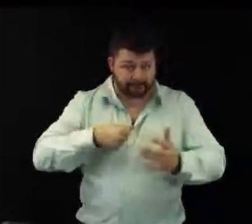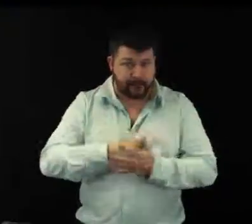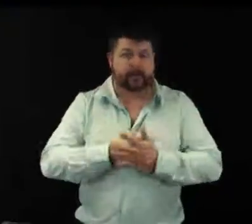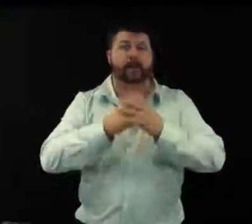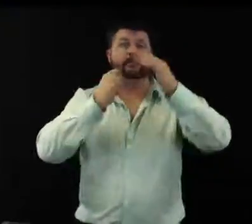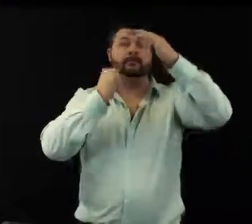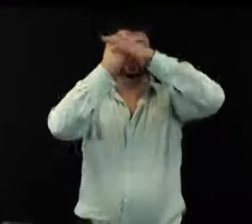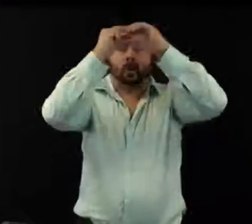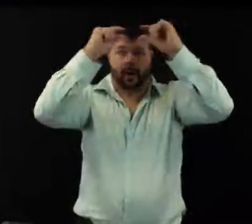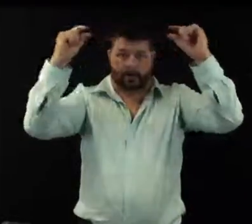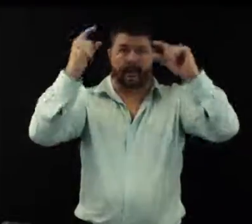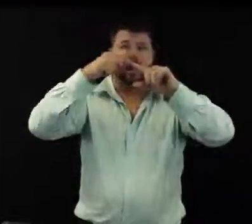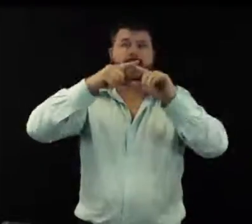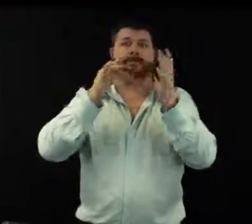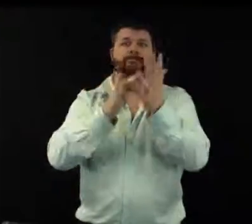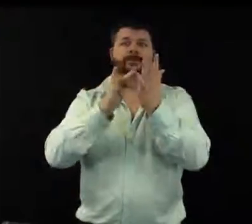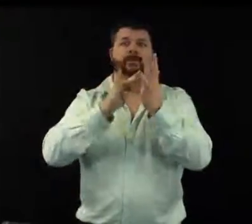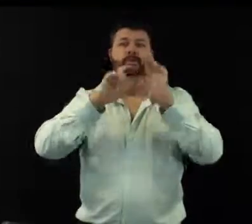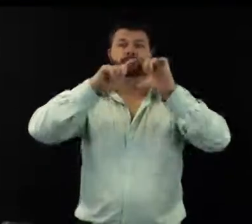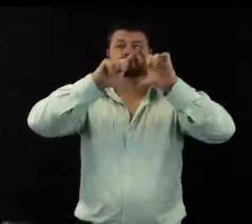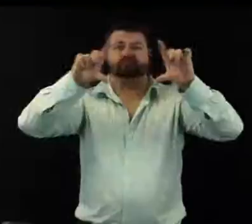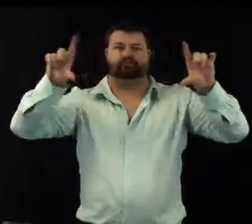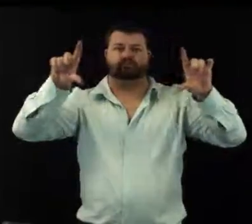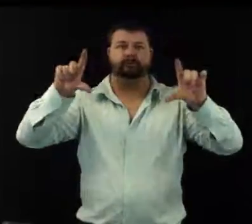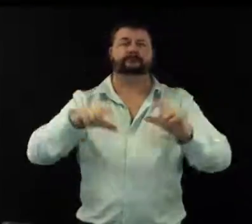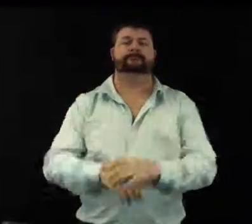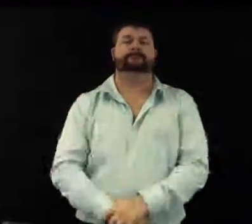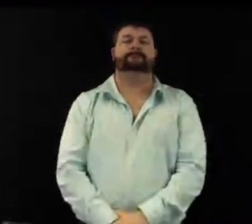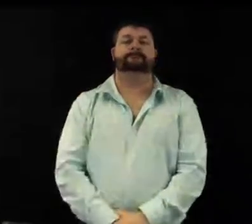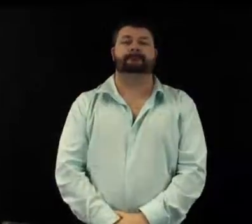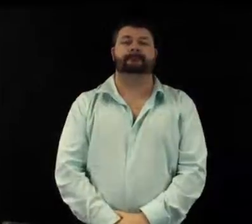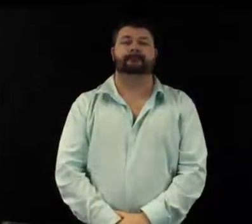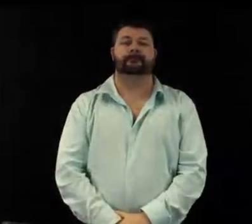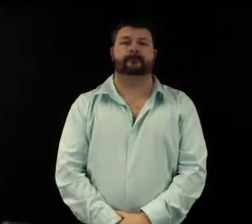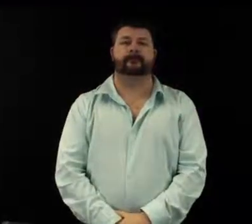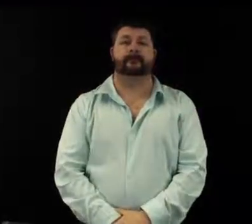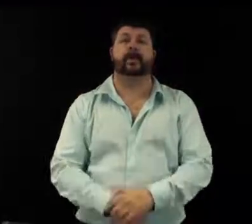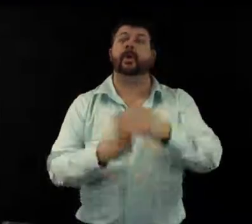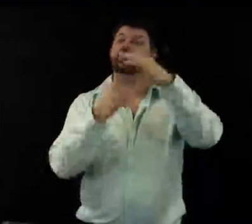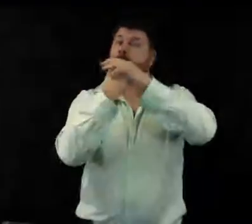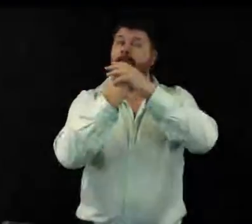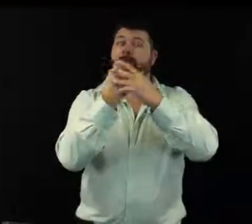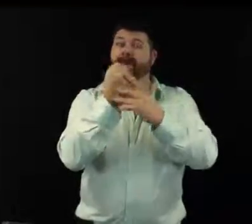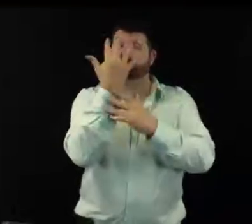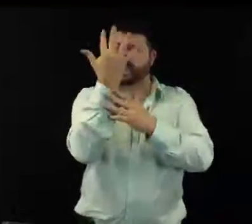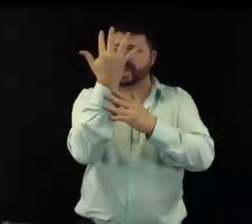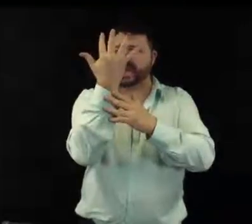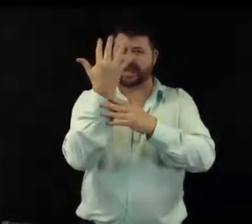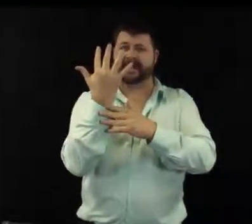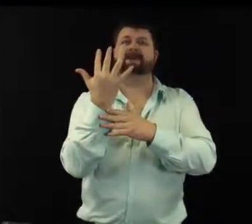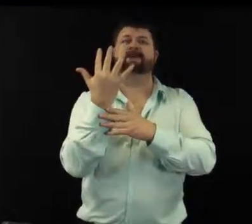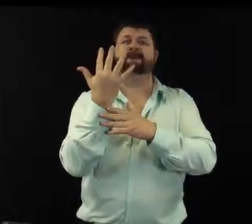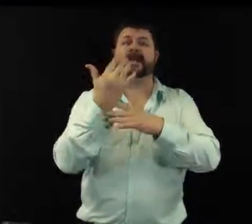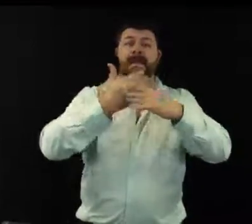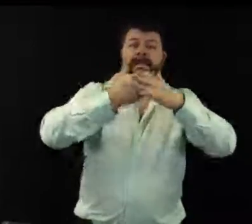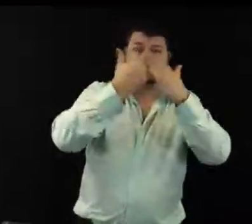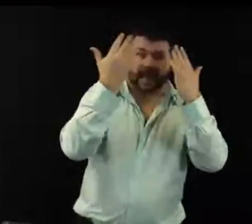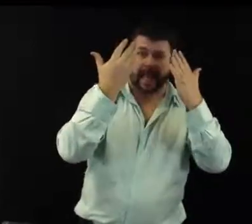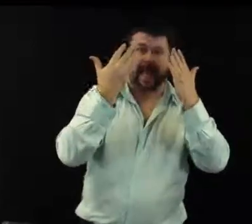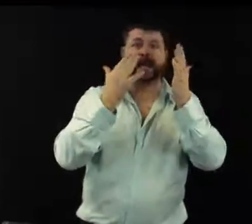the calendar. The screen is divided into three sections: the bottom toolbar, the top toolbar, and the main content